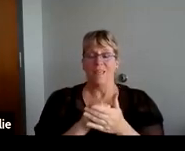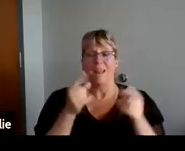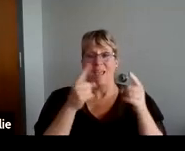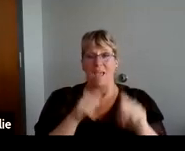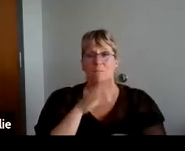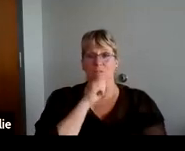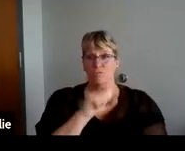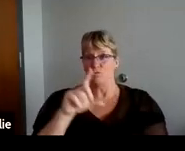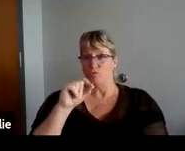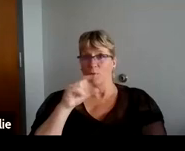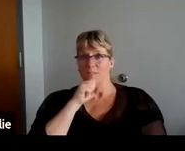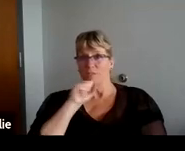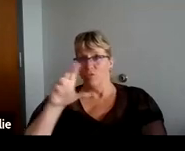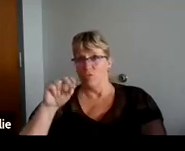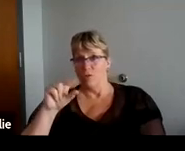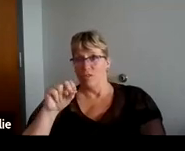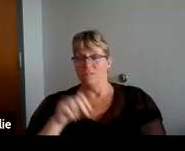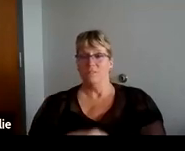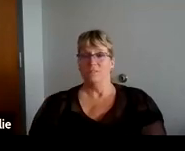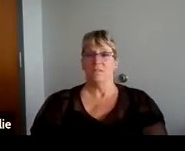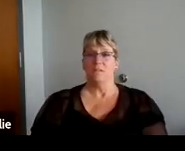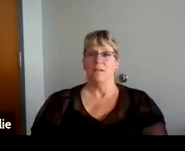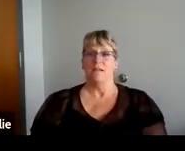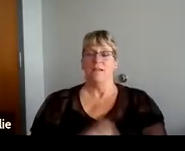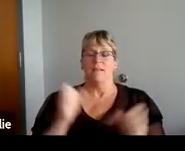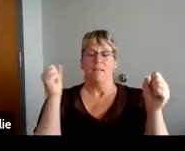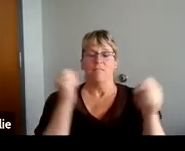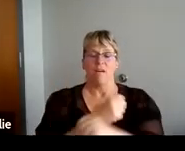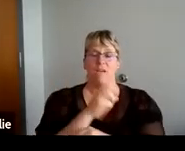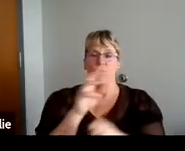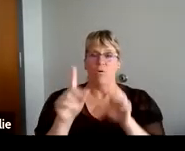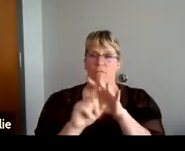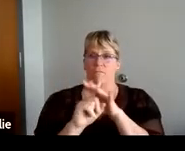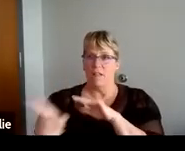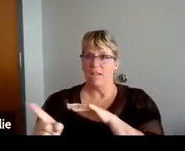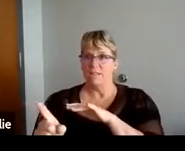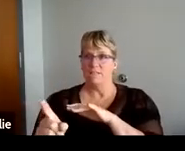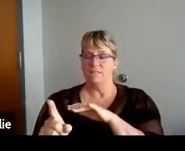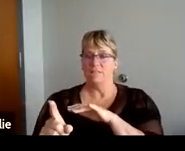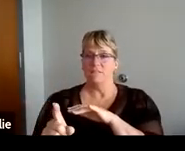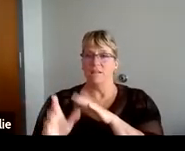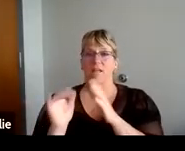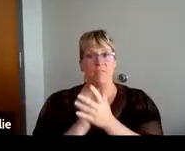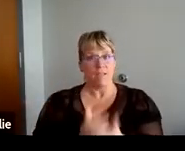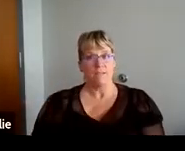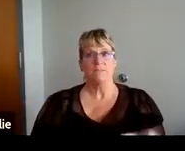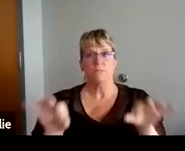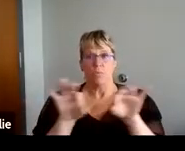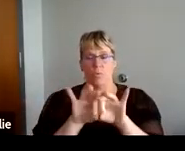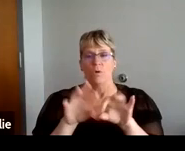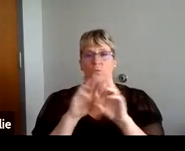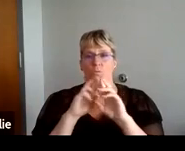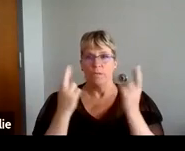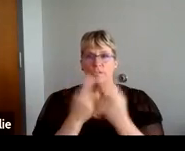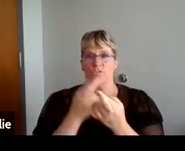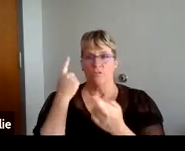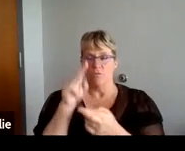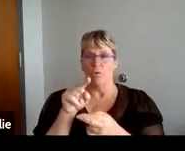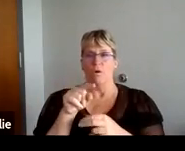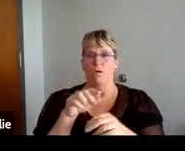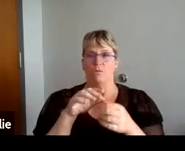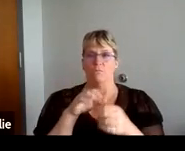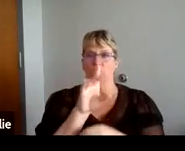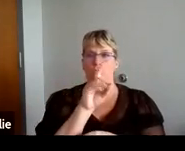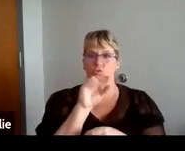these days. The amygdala, our fight or flight center, and prefrontal cortex are really important regions for substance use